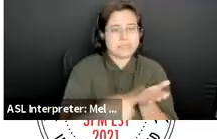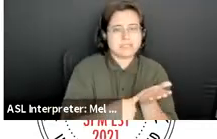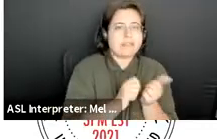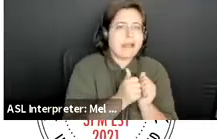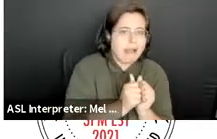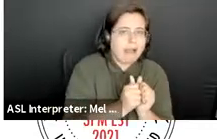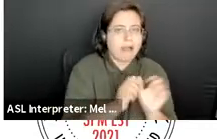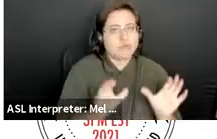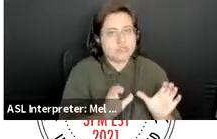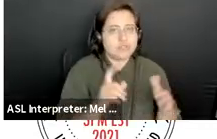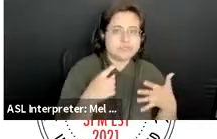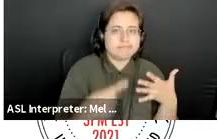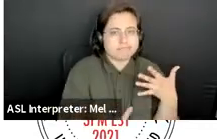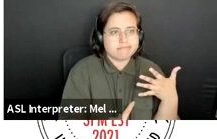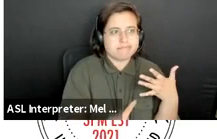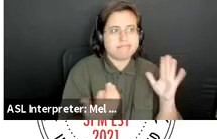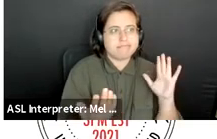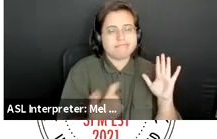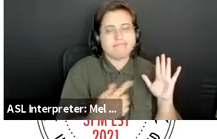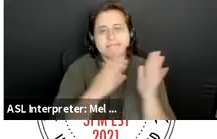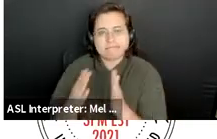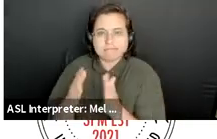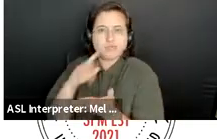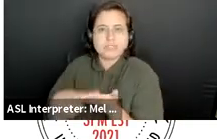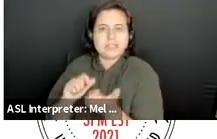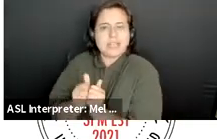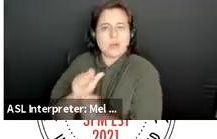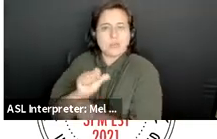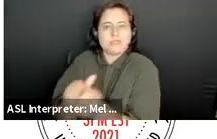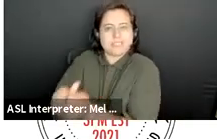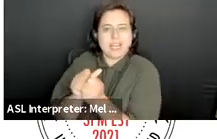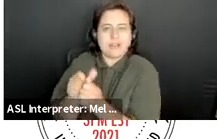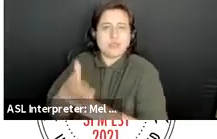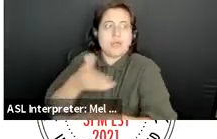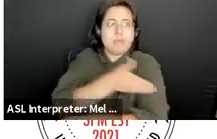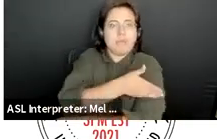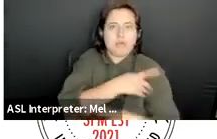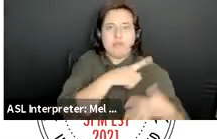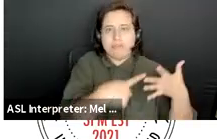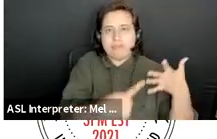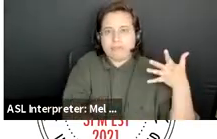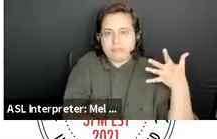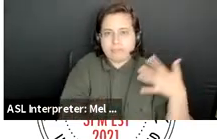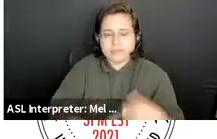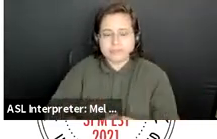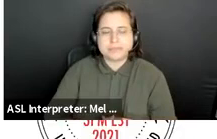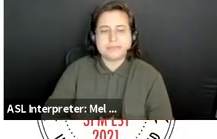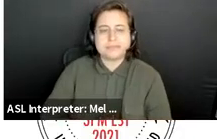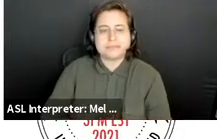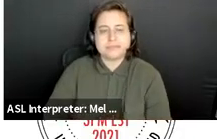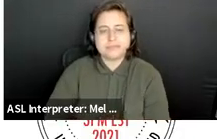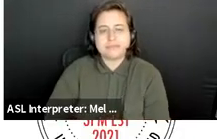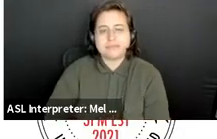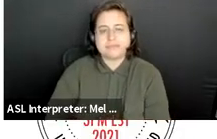visa process to how we could all work together to improve these policies in the long run. So for